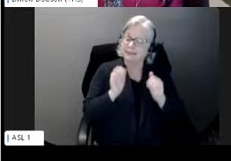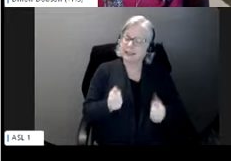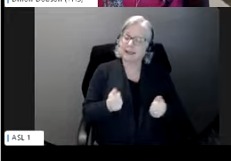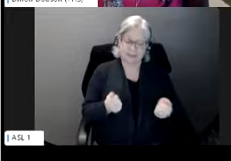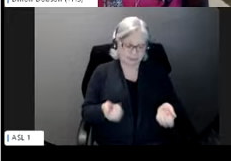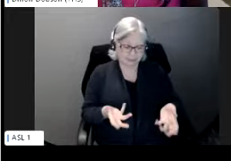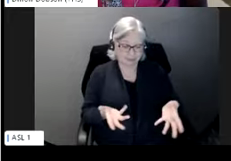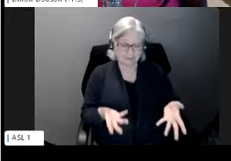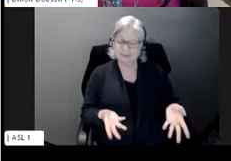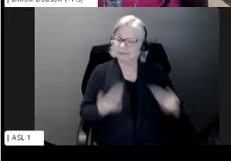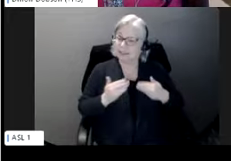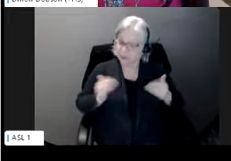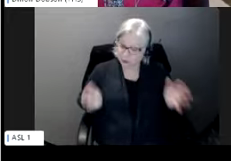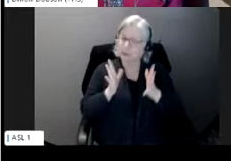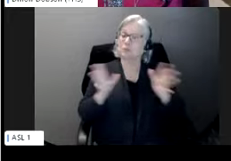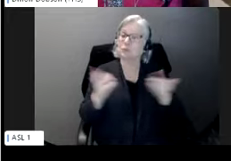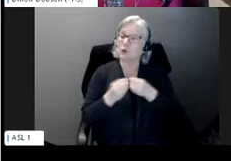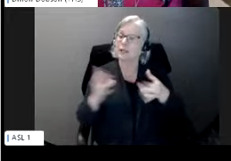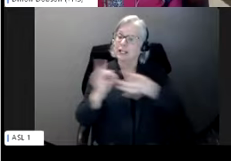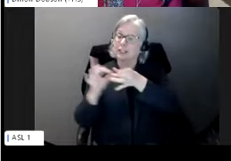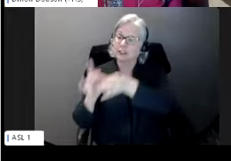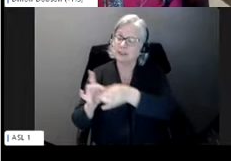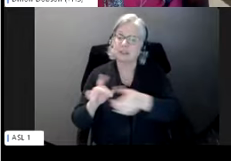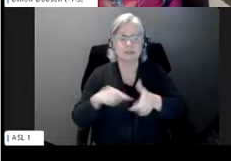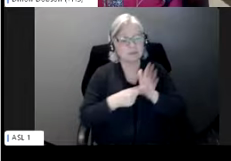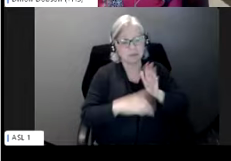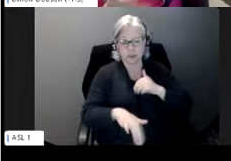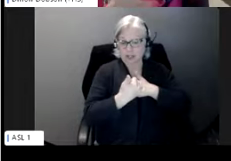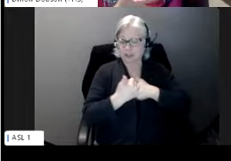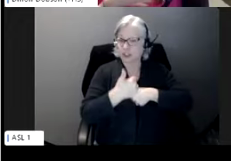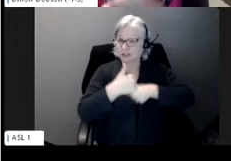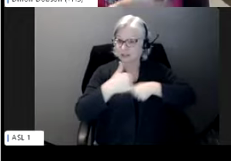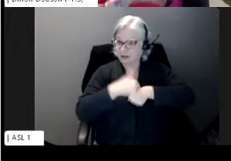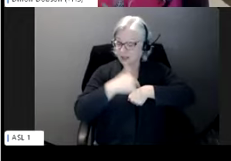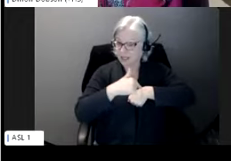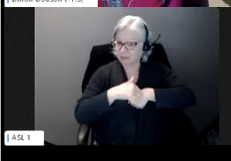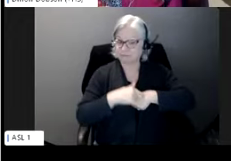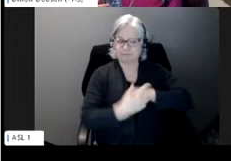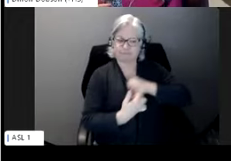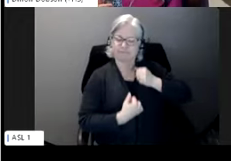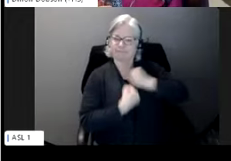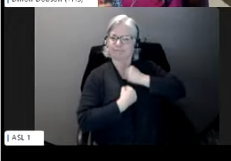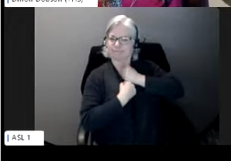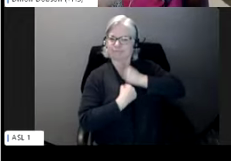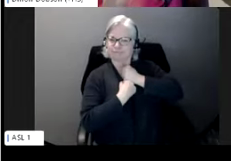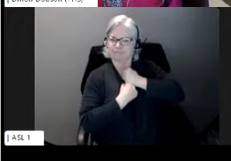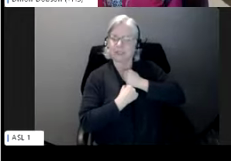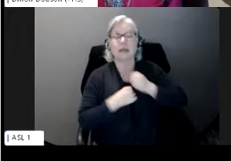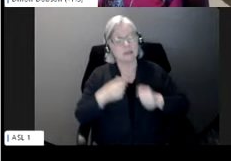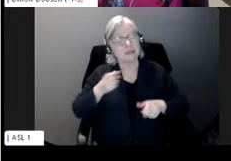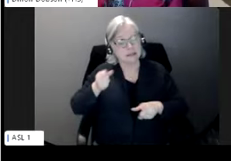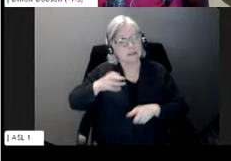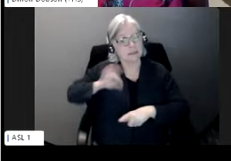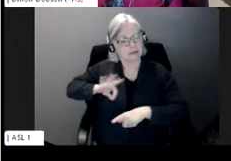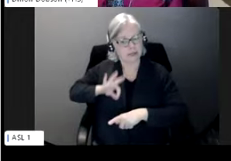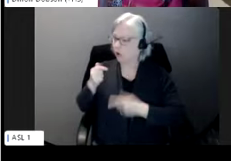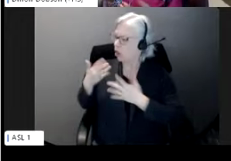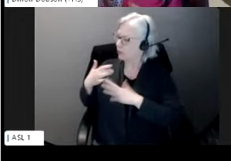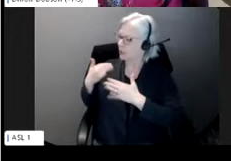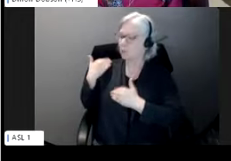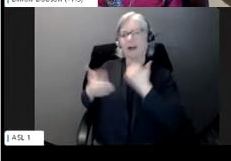and provide unwavering support during challenging times as well, because these benefits are not just when we're doing well, but in fact, they will